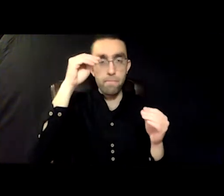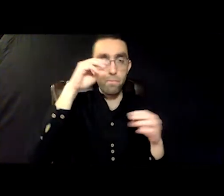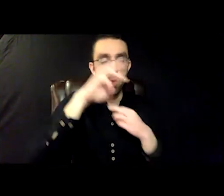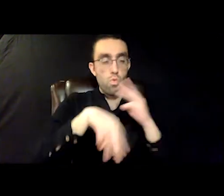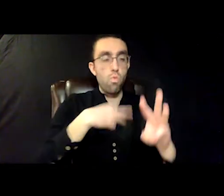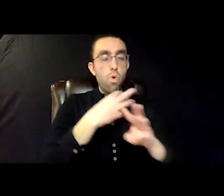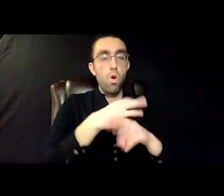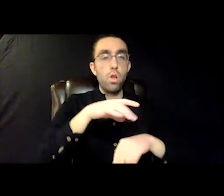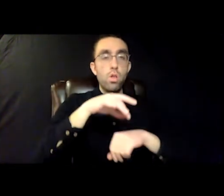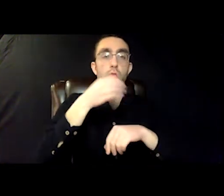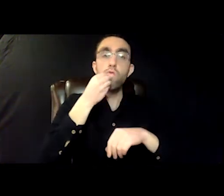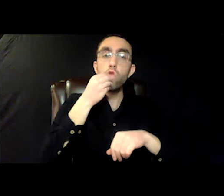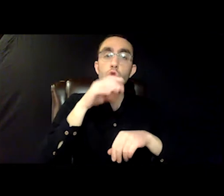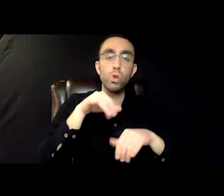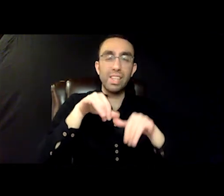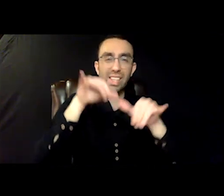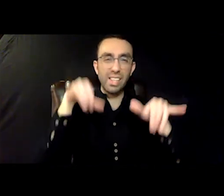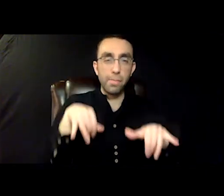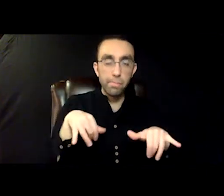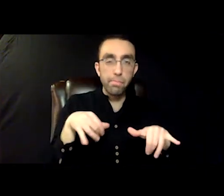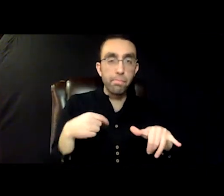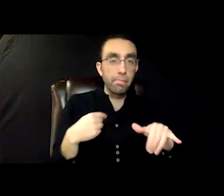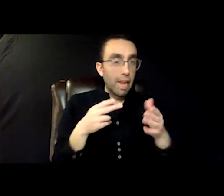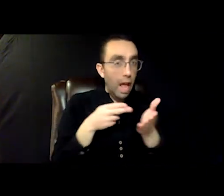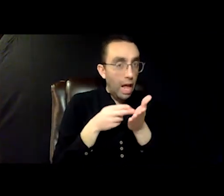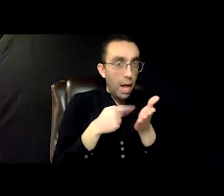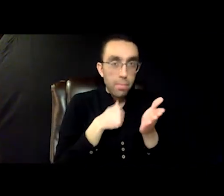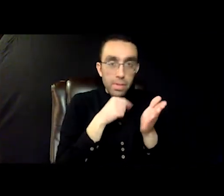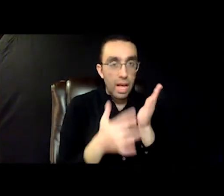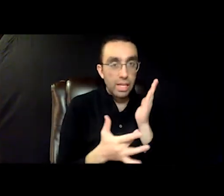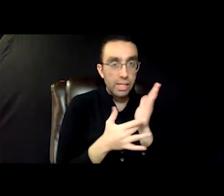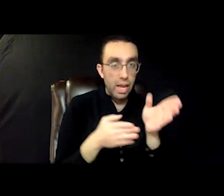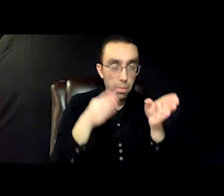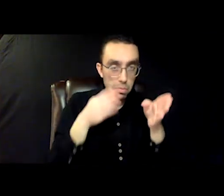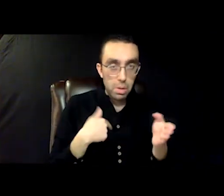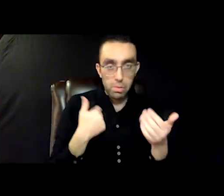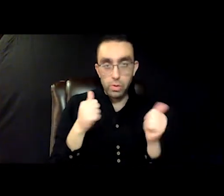not much of a tech person, so please forgive me if